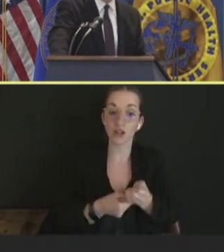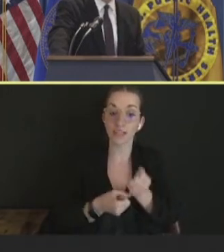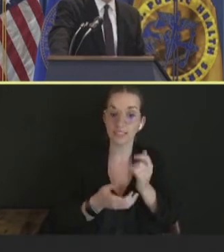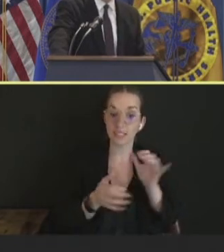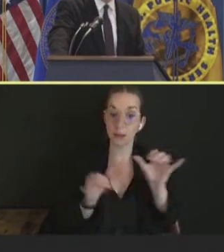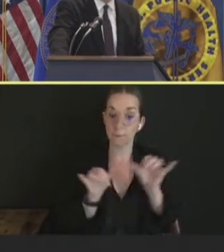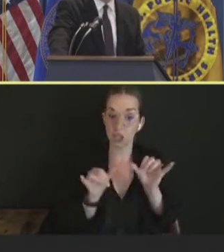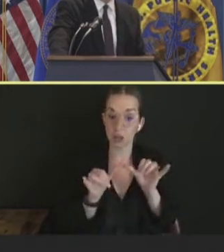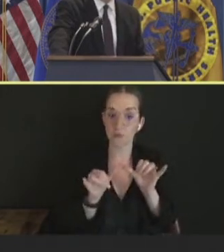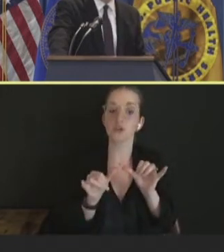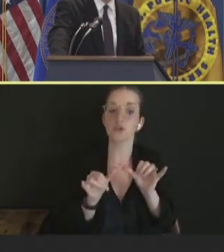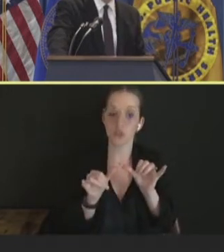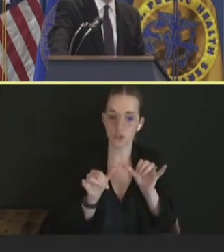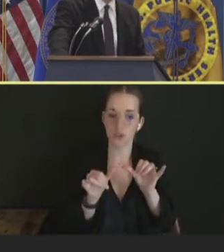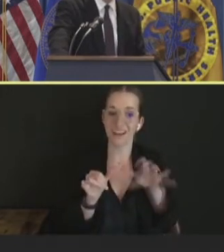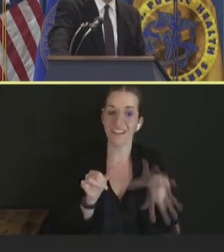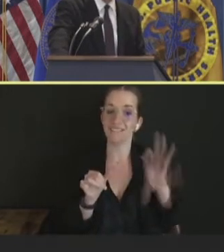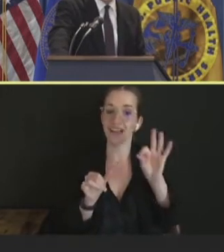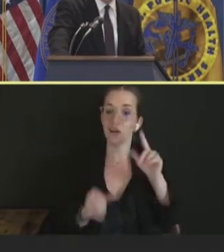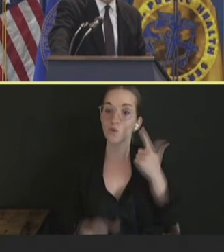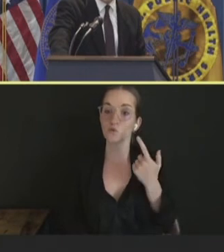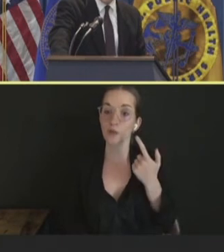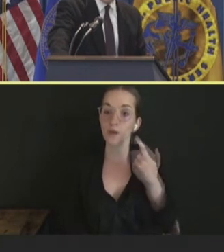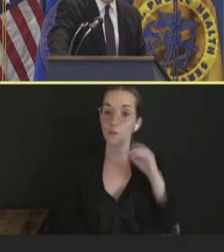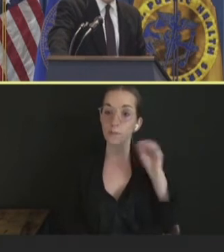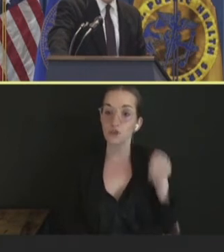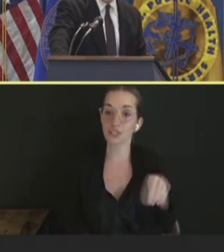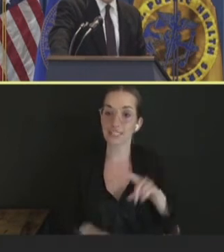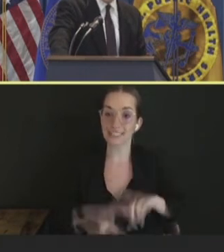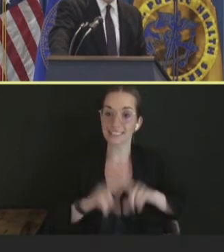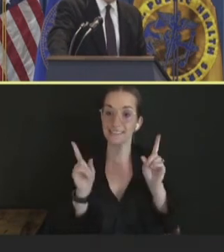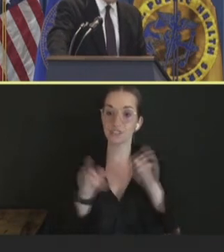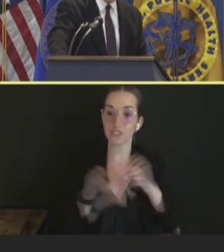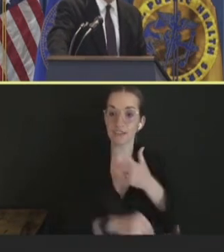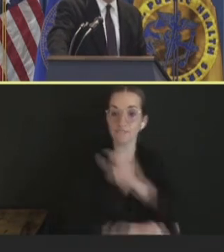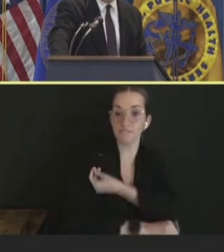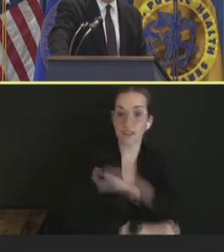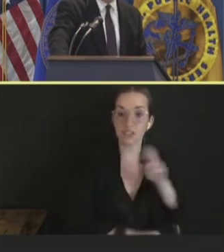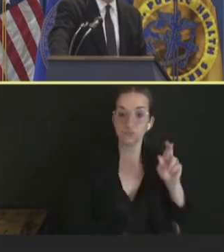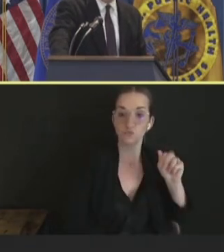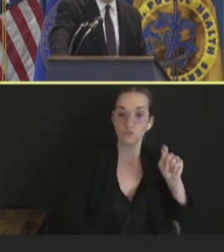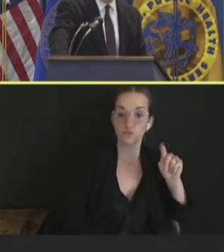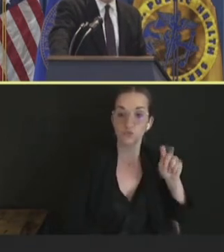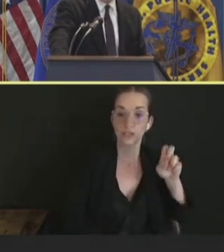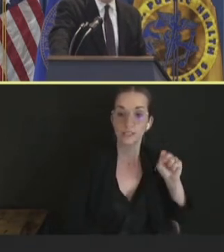found a 21% difference in vaccination rates between those with higher and